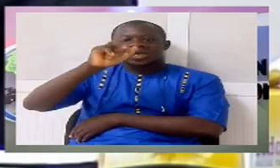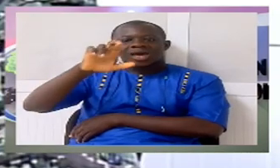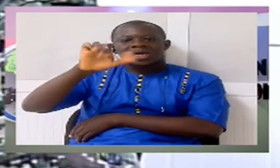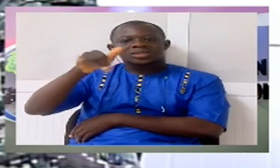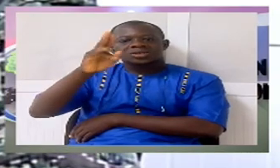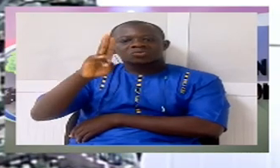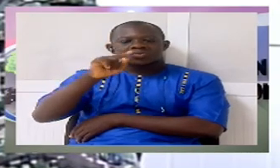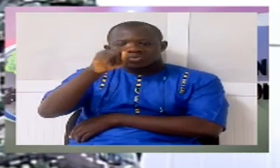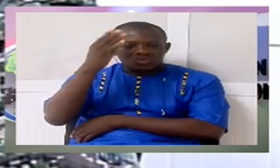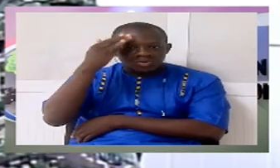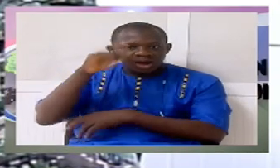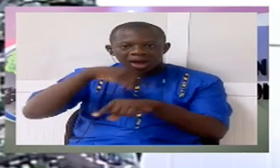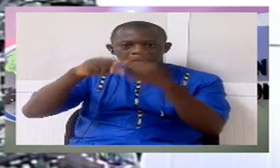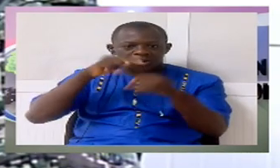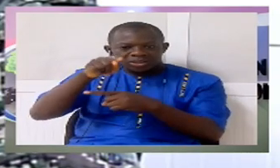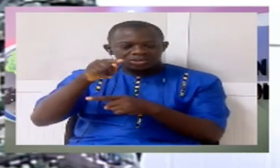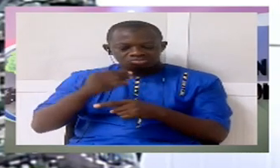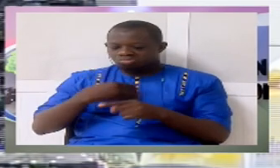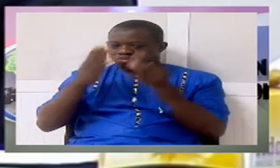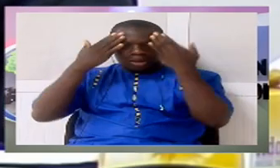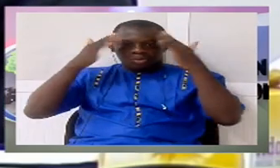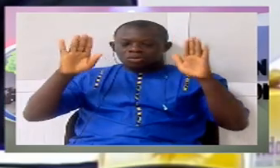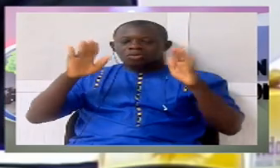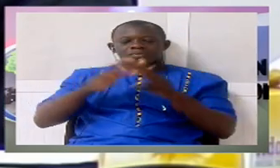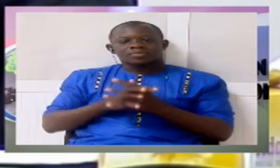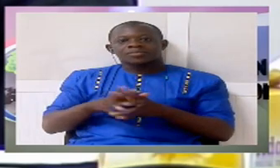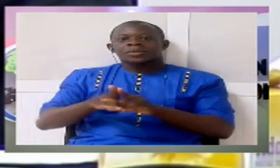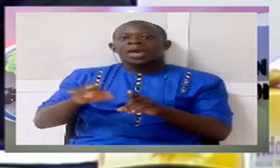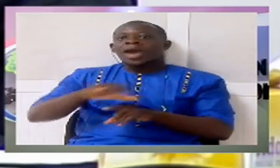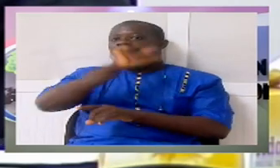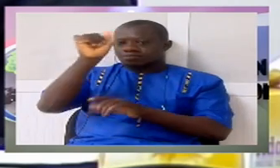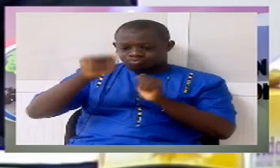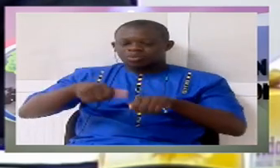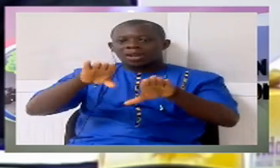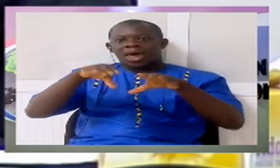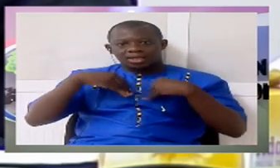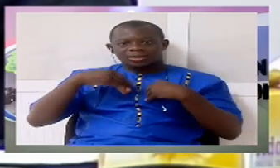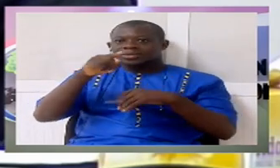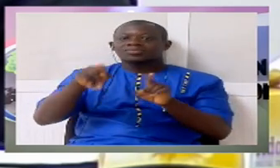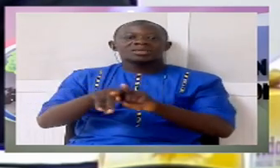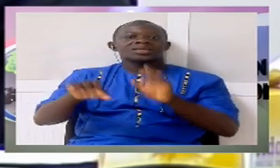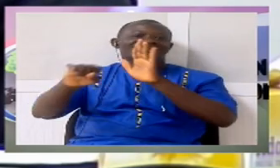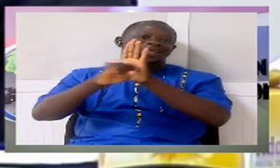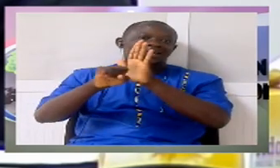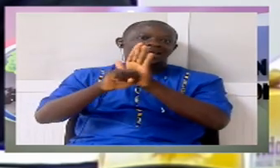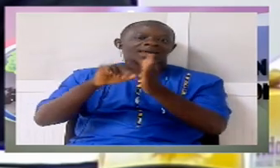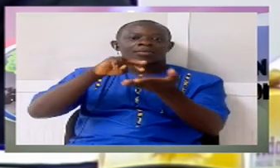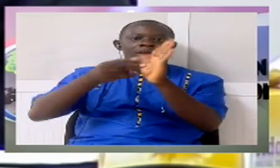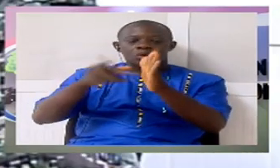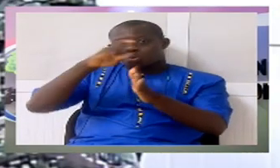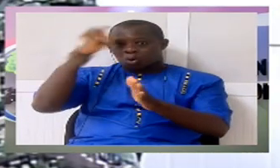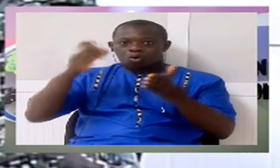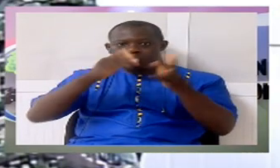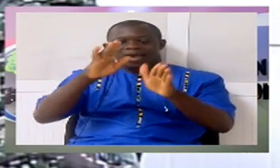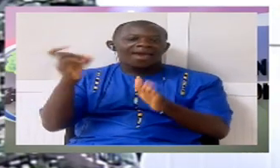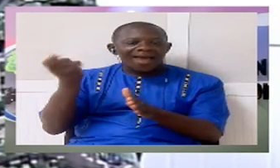nga lolu. Yeg ma bu. I'm not aware of it. But you would accept that this was standard operating procedure for the convoy.